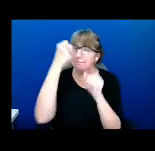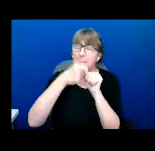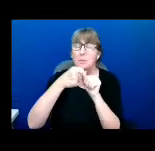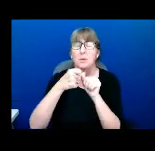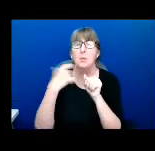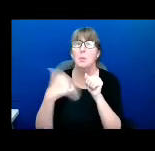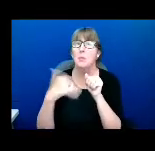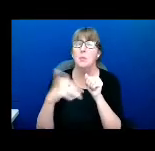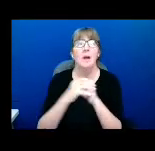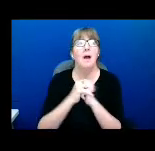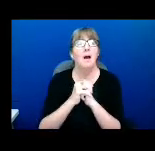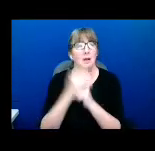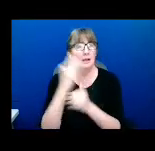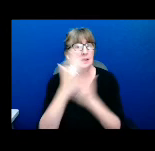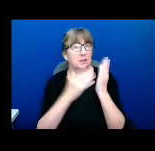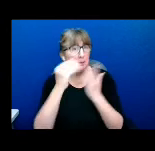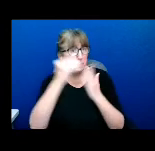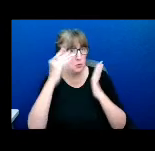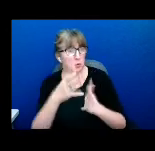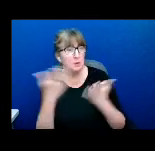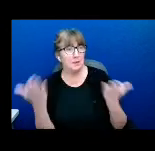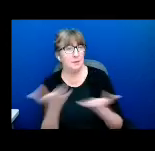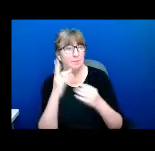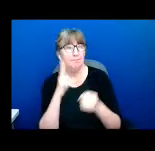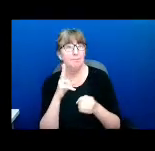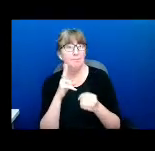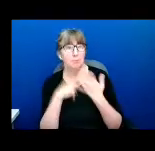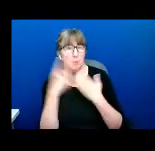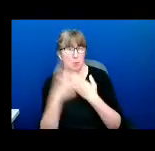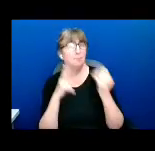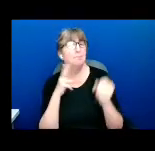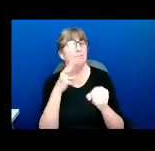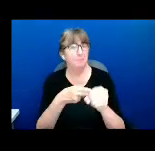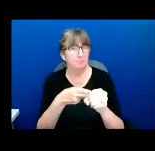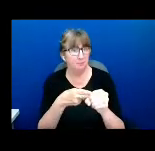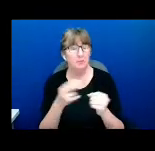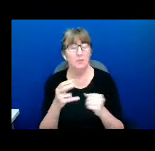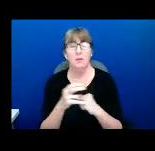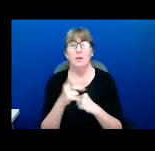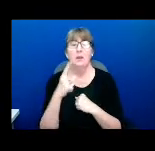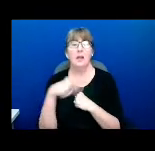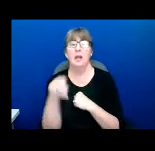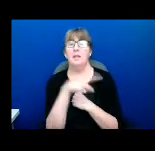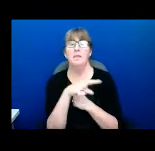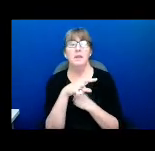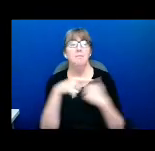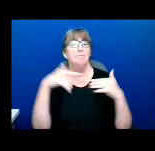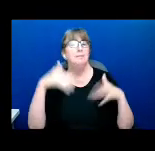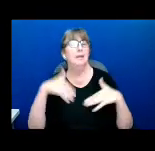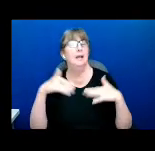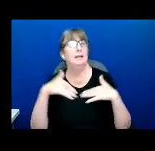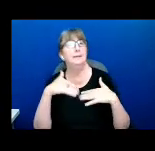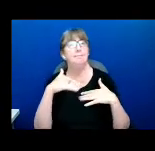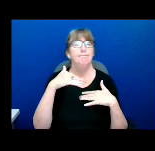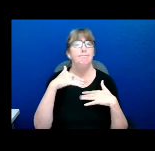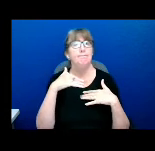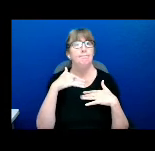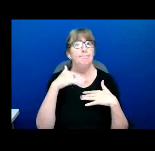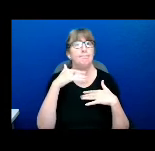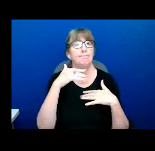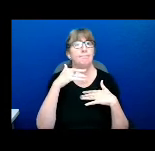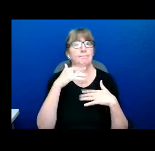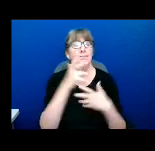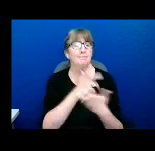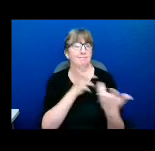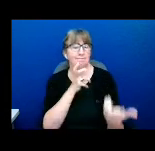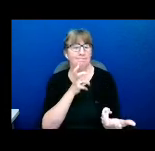have some students that participate in this program and they haven't really found their spot in school or found